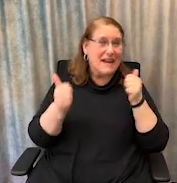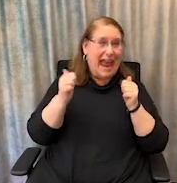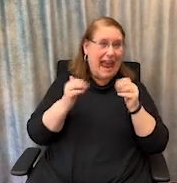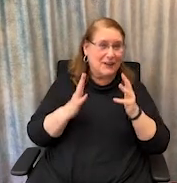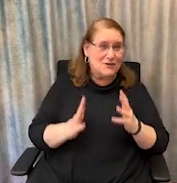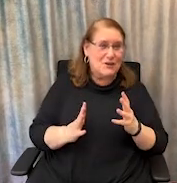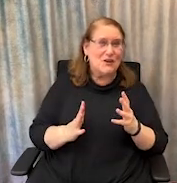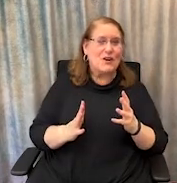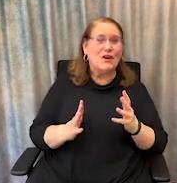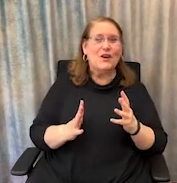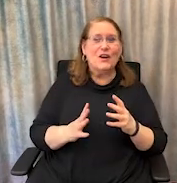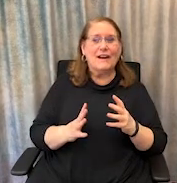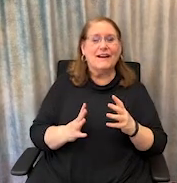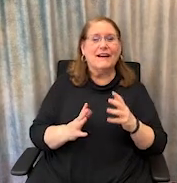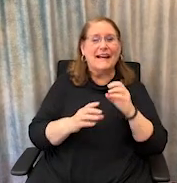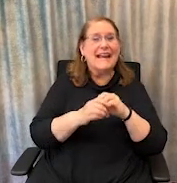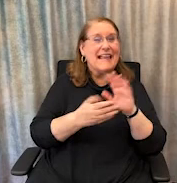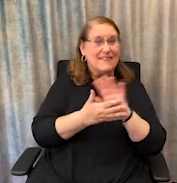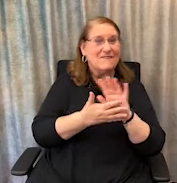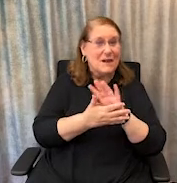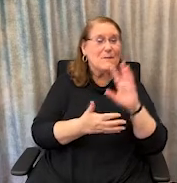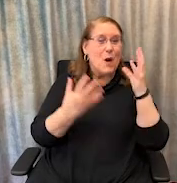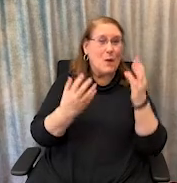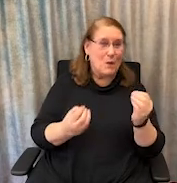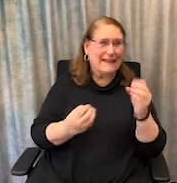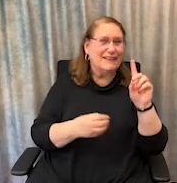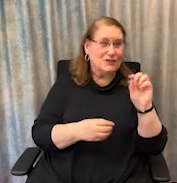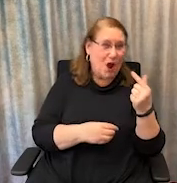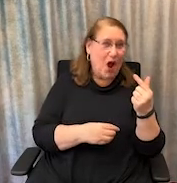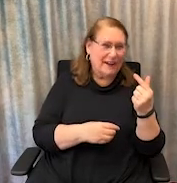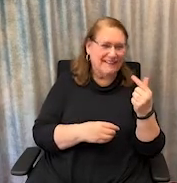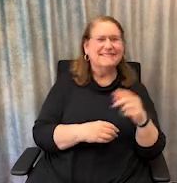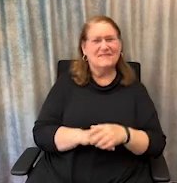Yeah, I'm an actor in the film Wet